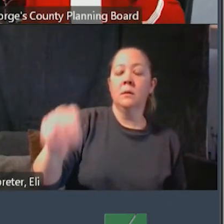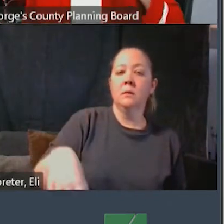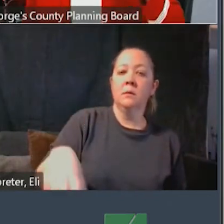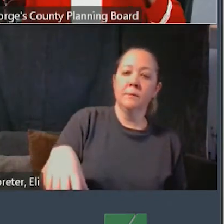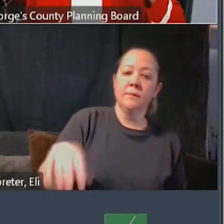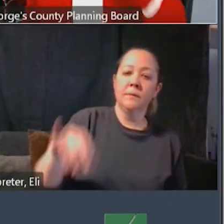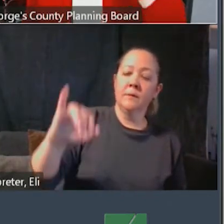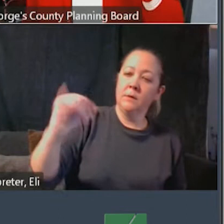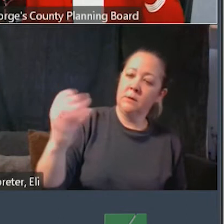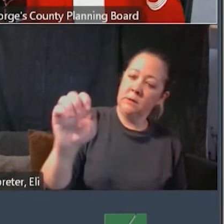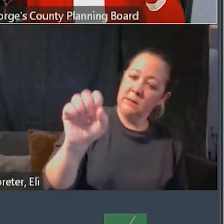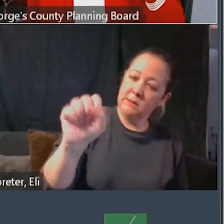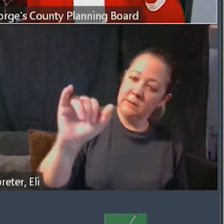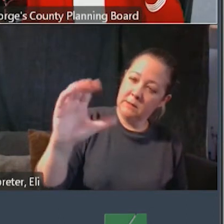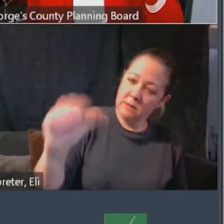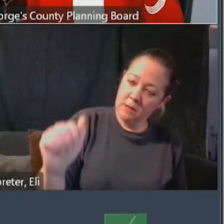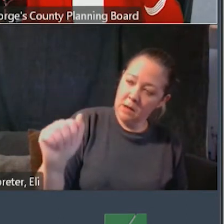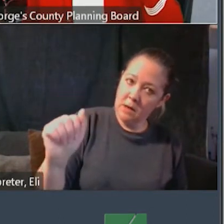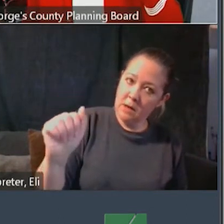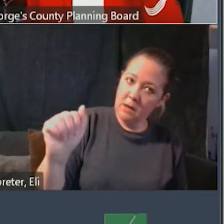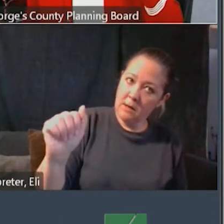Jessica Grochenhuis,